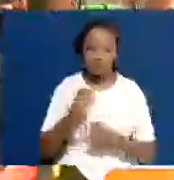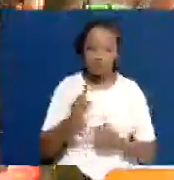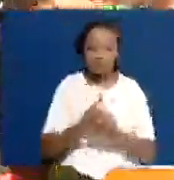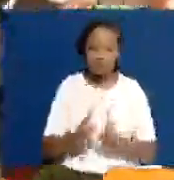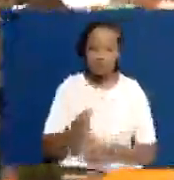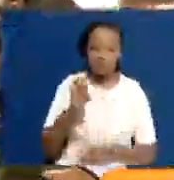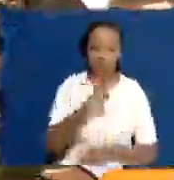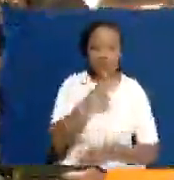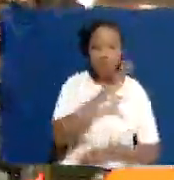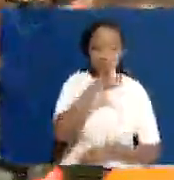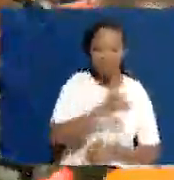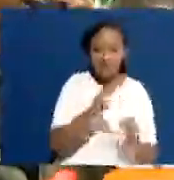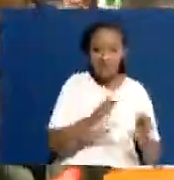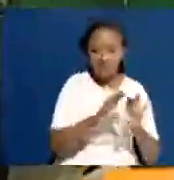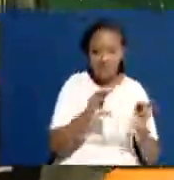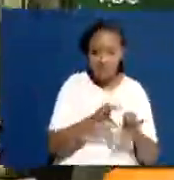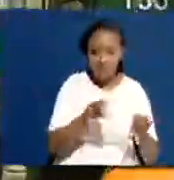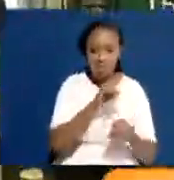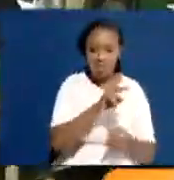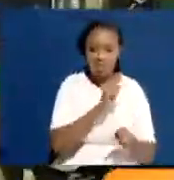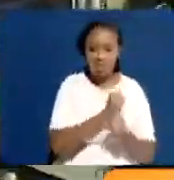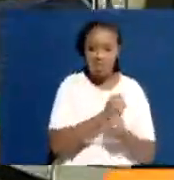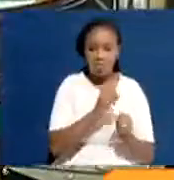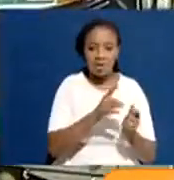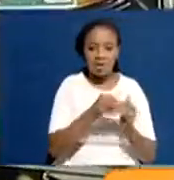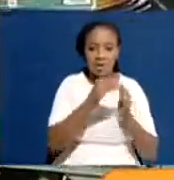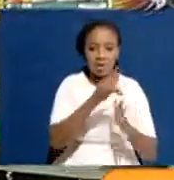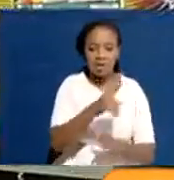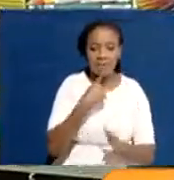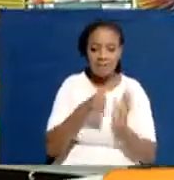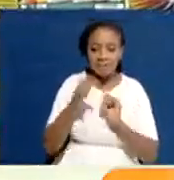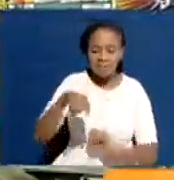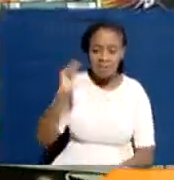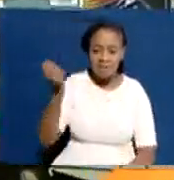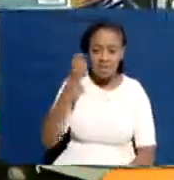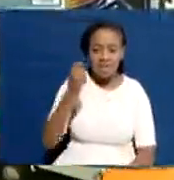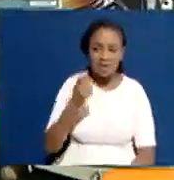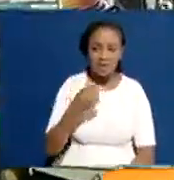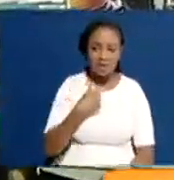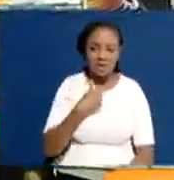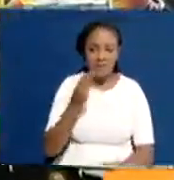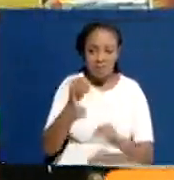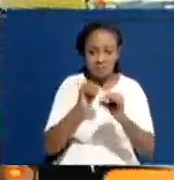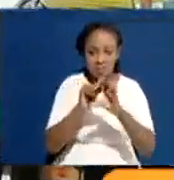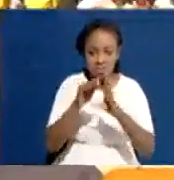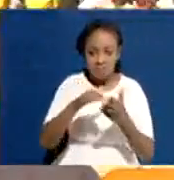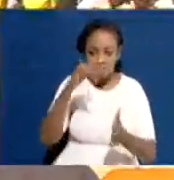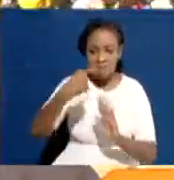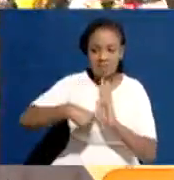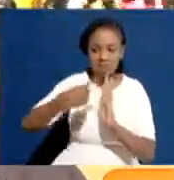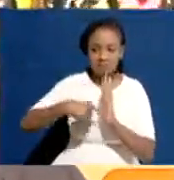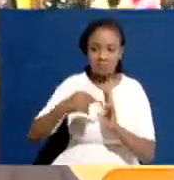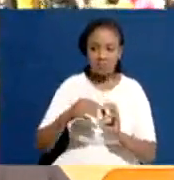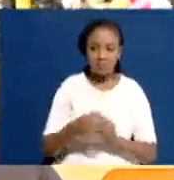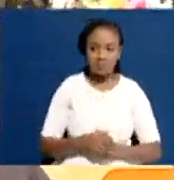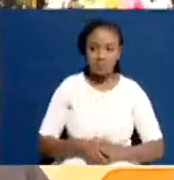African Cables head of sales and marketing, Dr. Gerald Gatito, noted that Kenya has invested big in the construction industry, hence the need to go